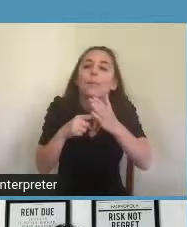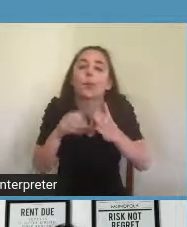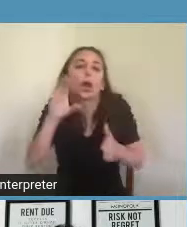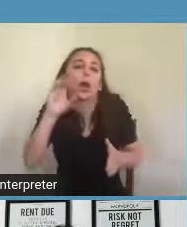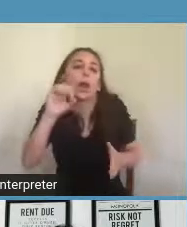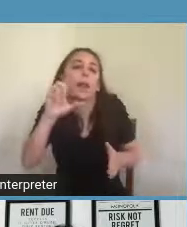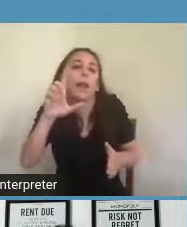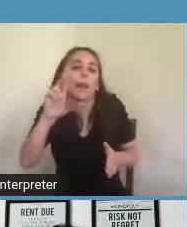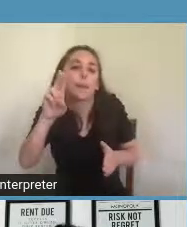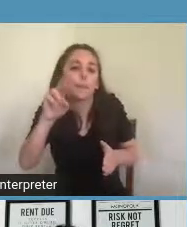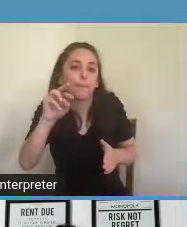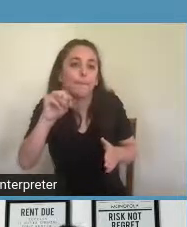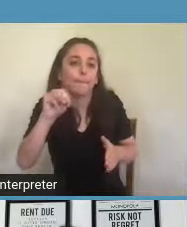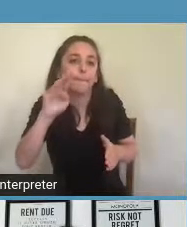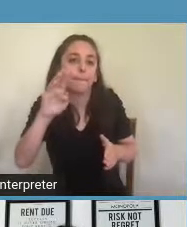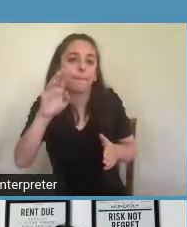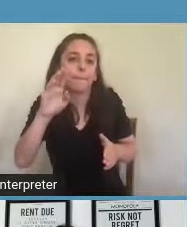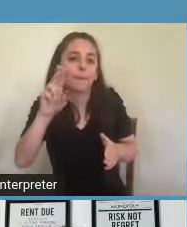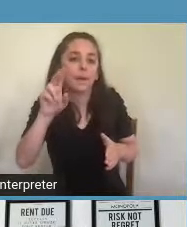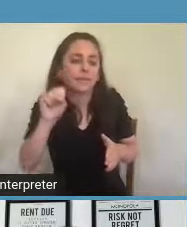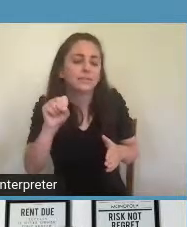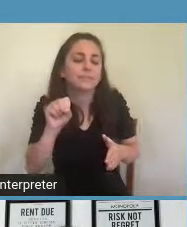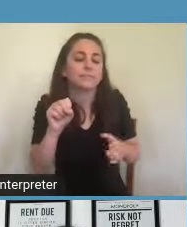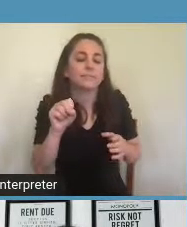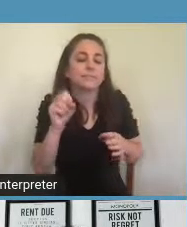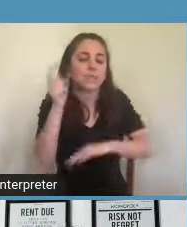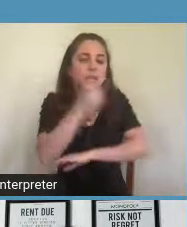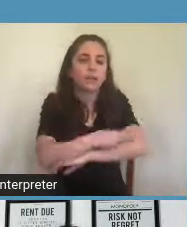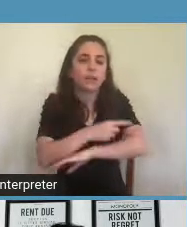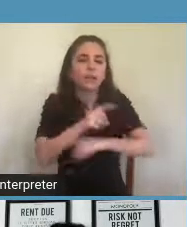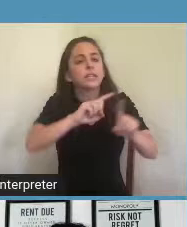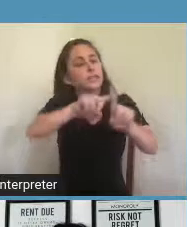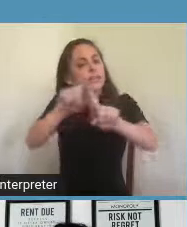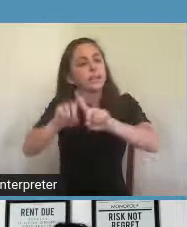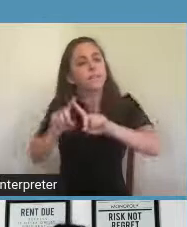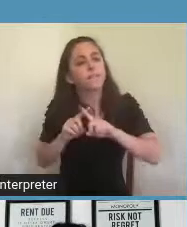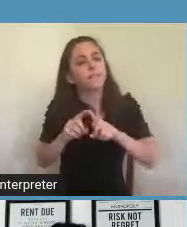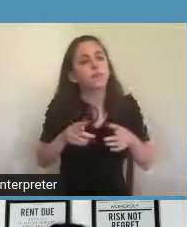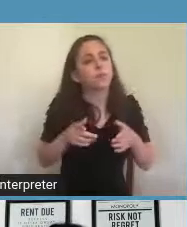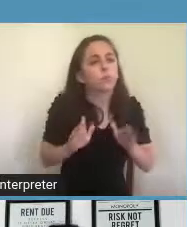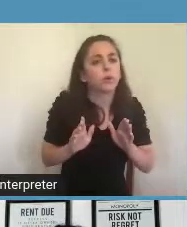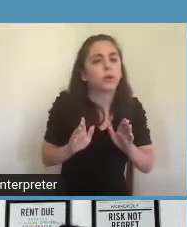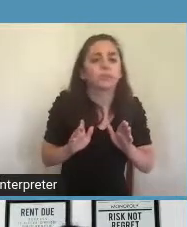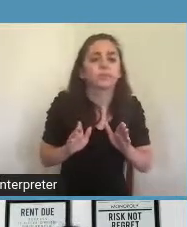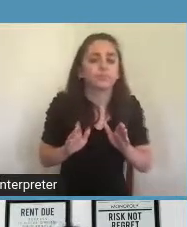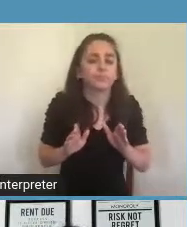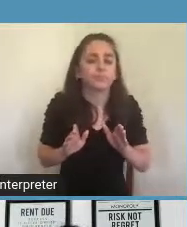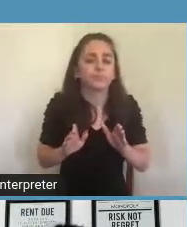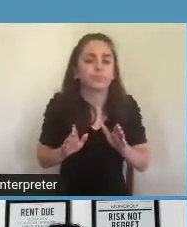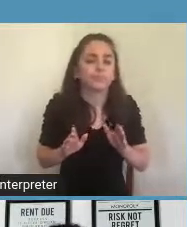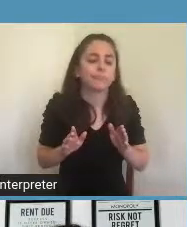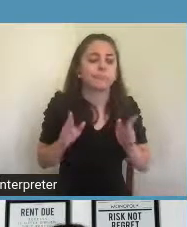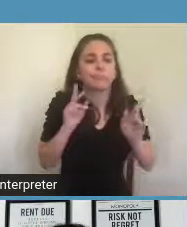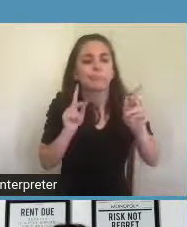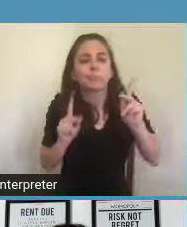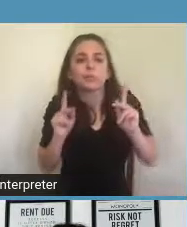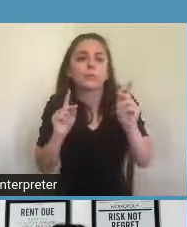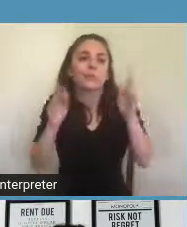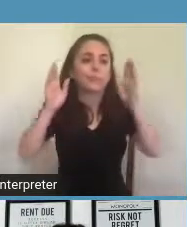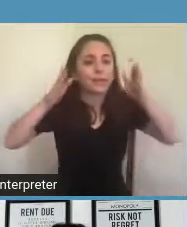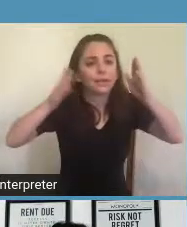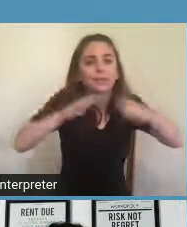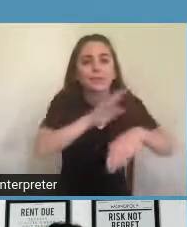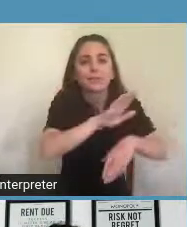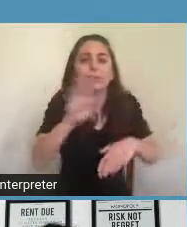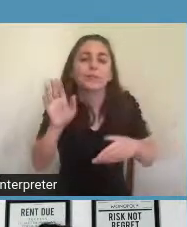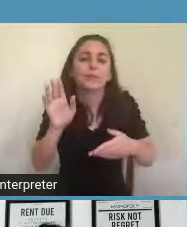you can ensure that your content might really hit and resonate, based on particular holidays or particular months.